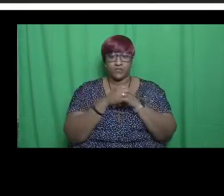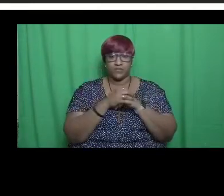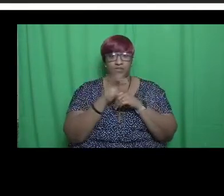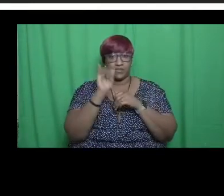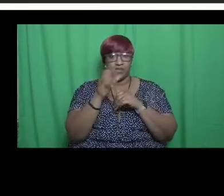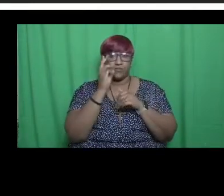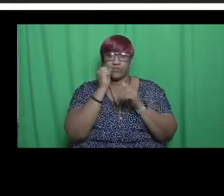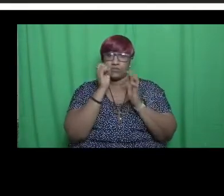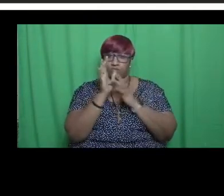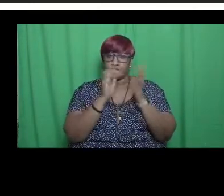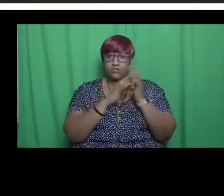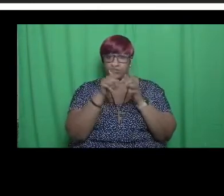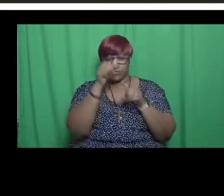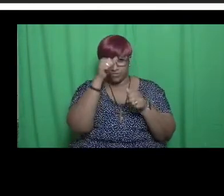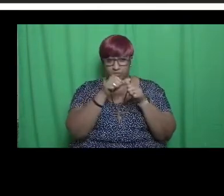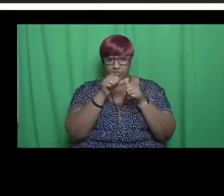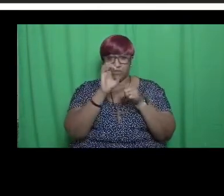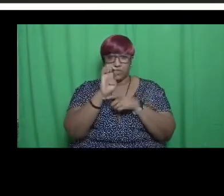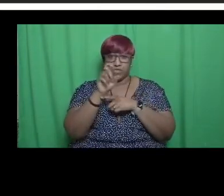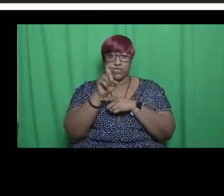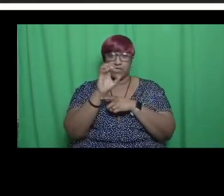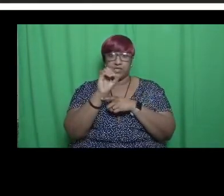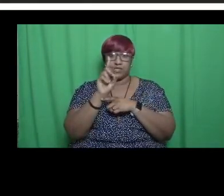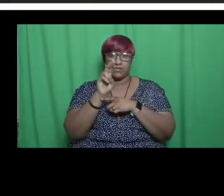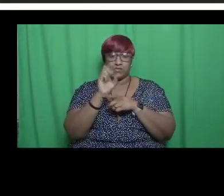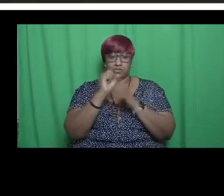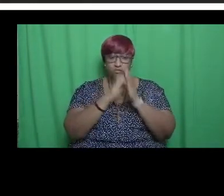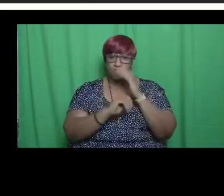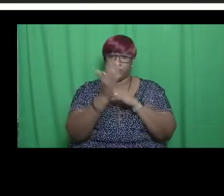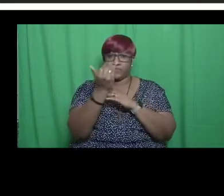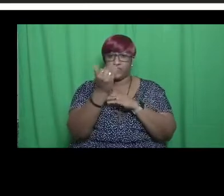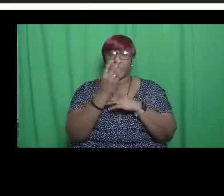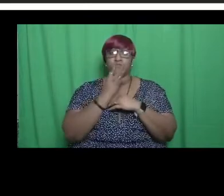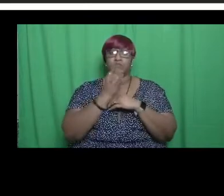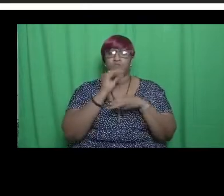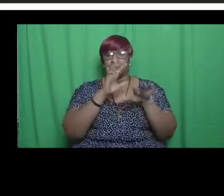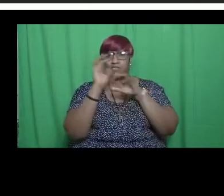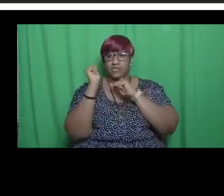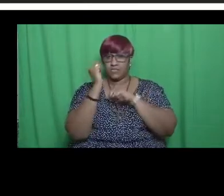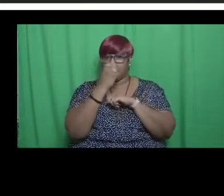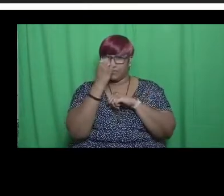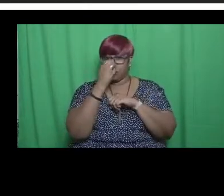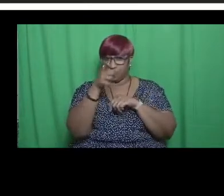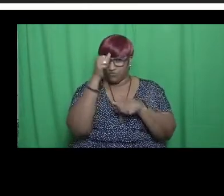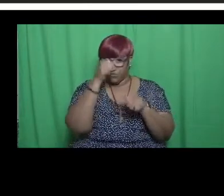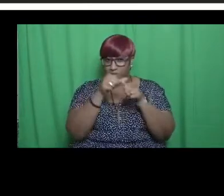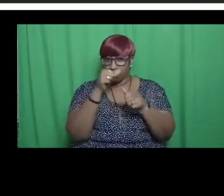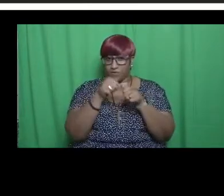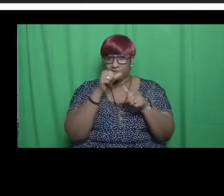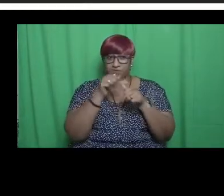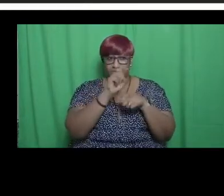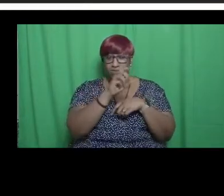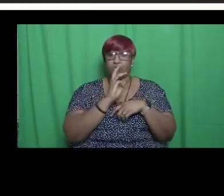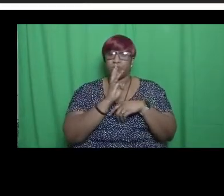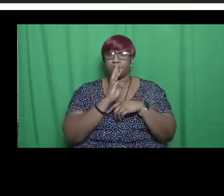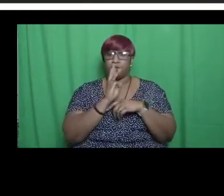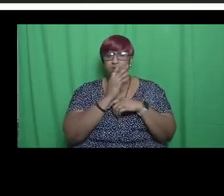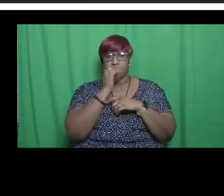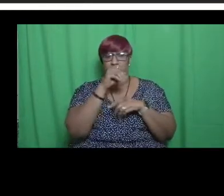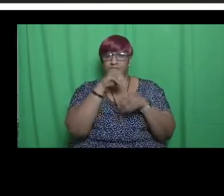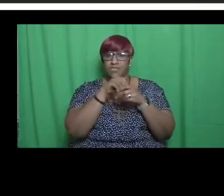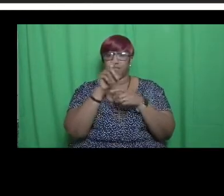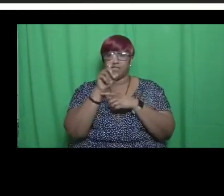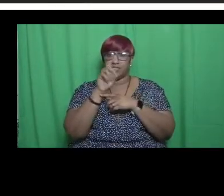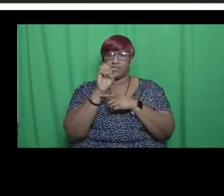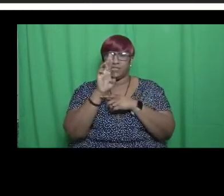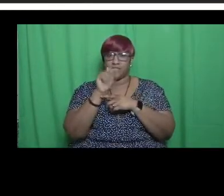was me. He said, you remember in Exodus chapter 15 when the Jews were leaving Egypt, and you remember they needed water because they were in the desert,